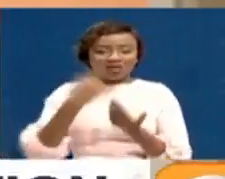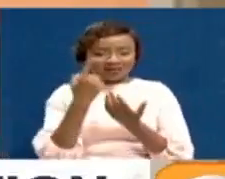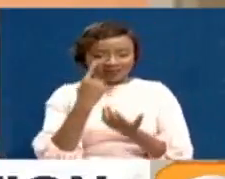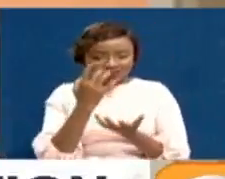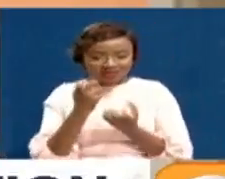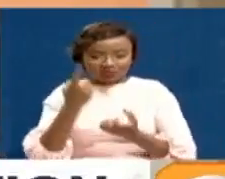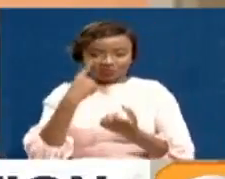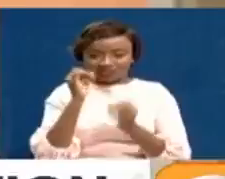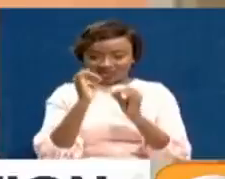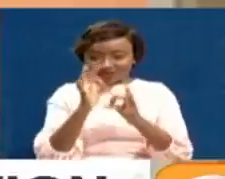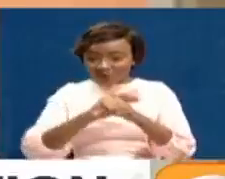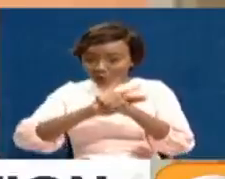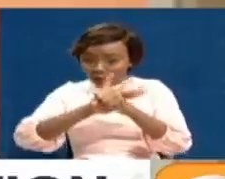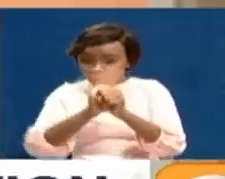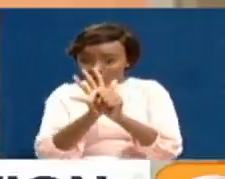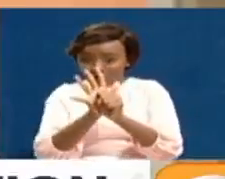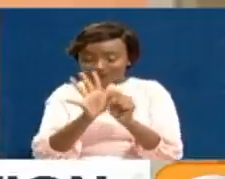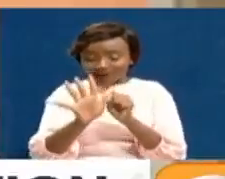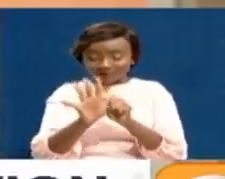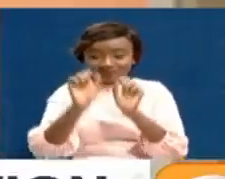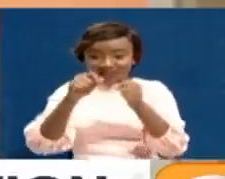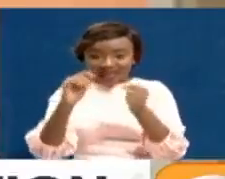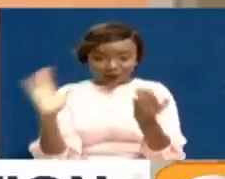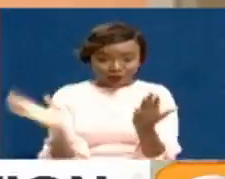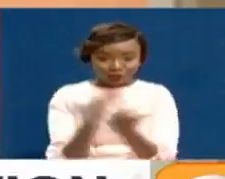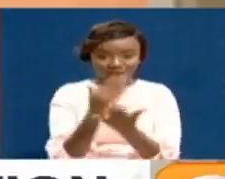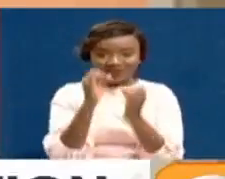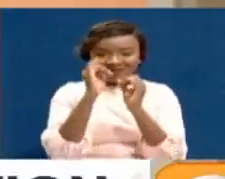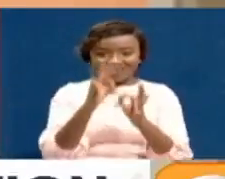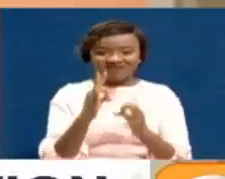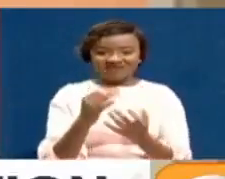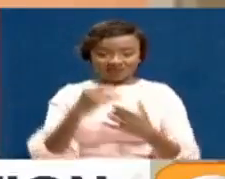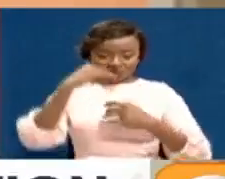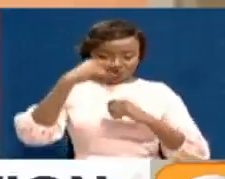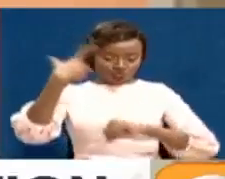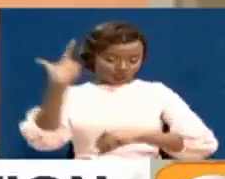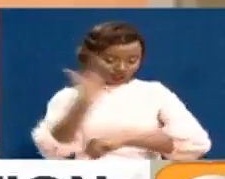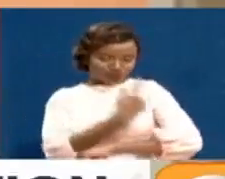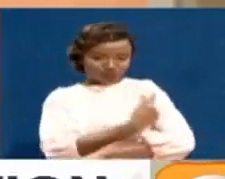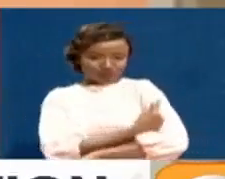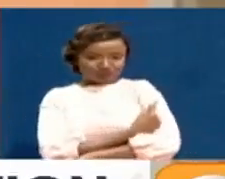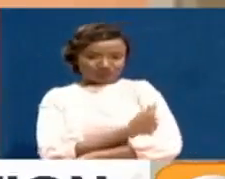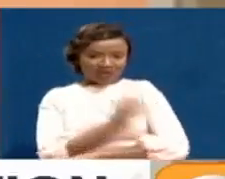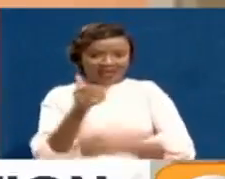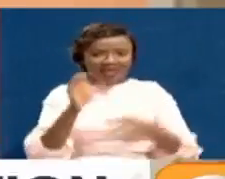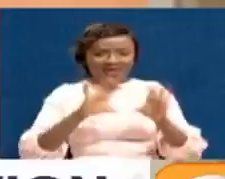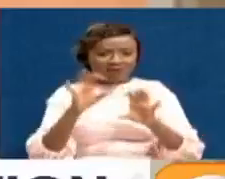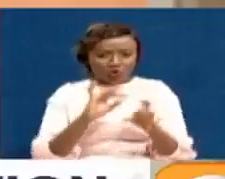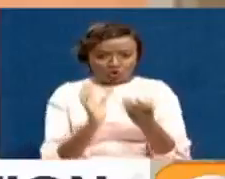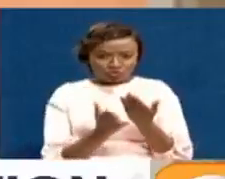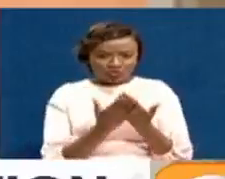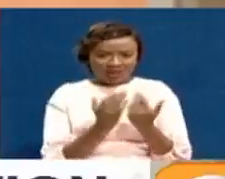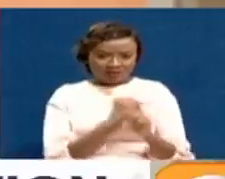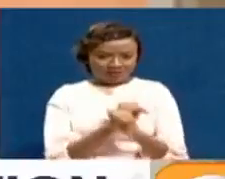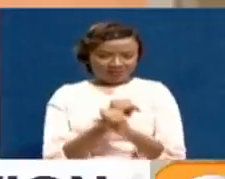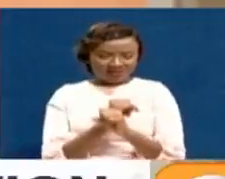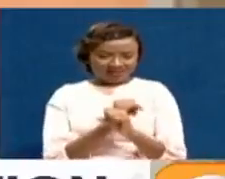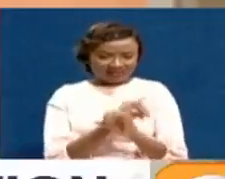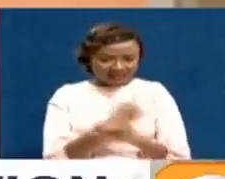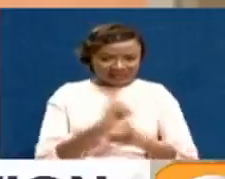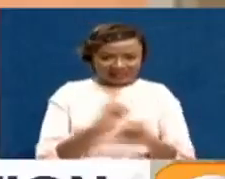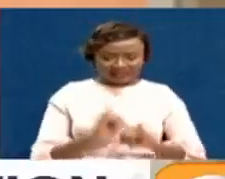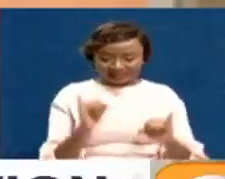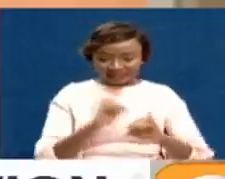might be treated by injecting disinfectant into the body. He also appeared to propose radiating